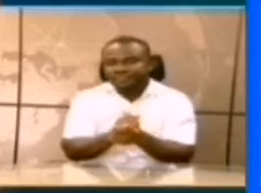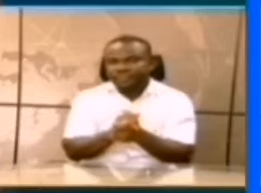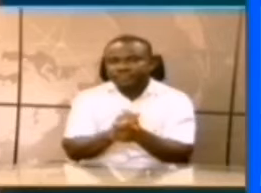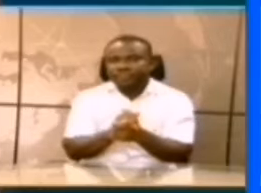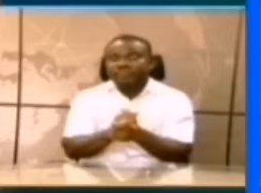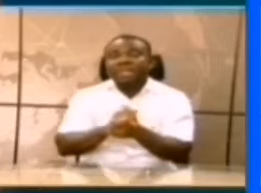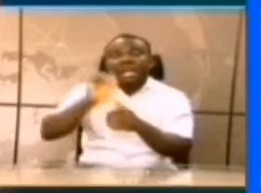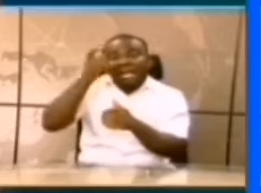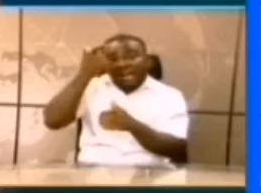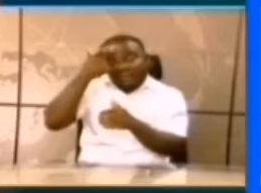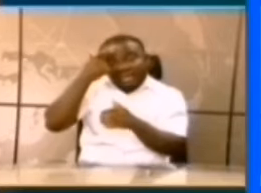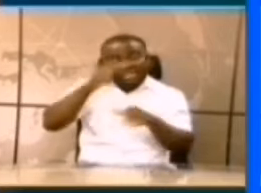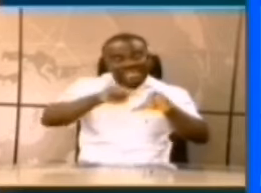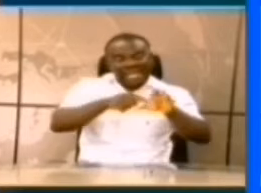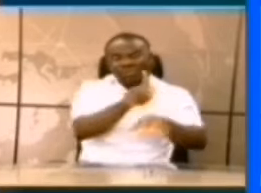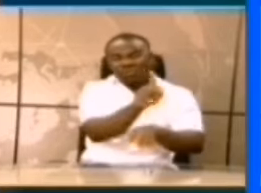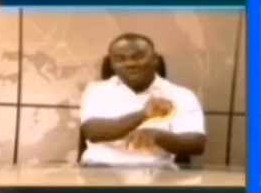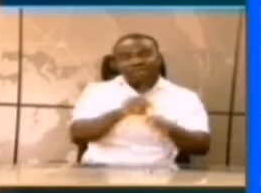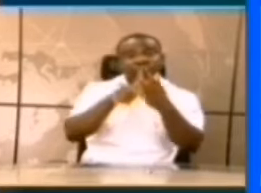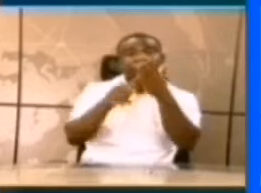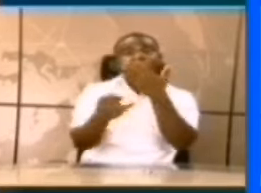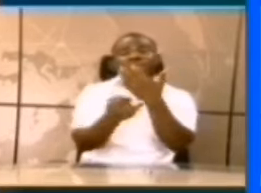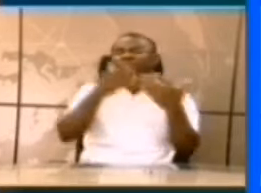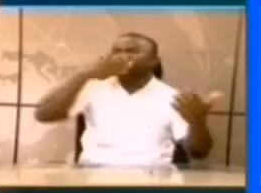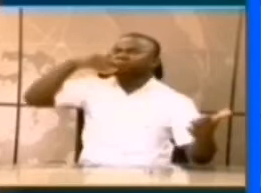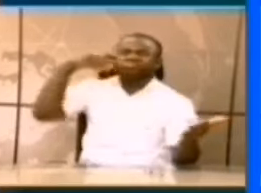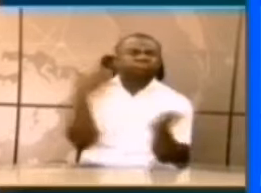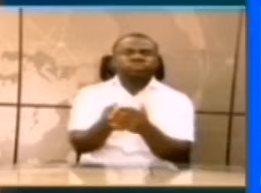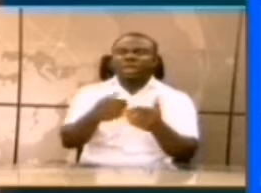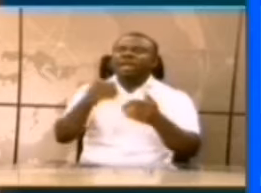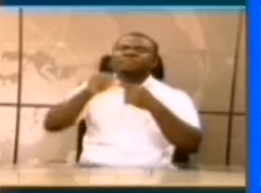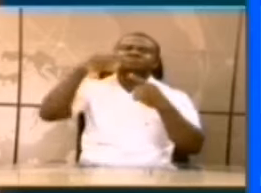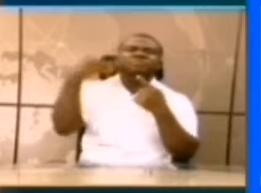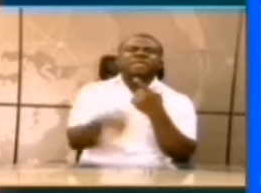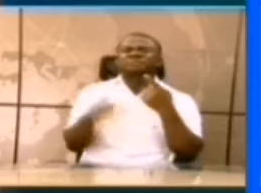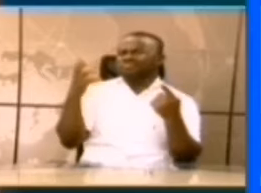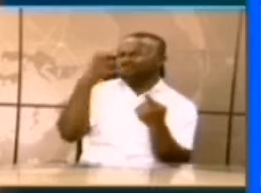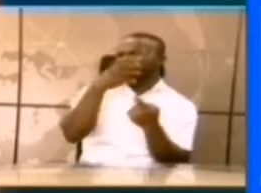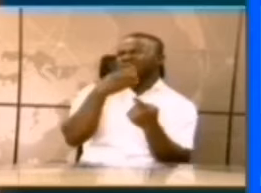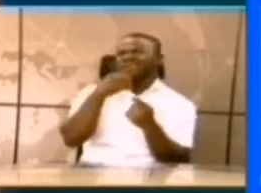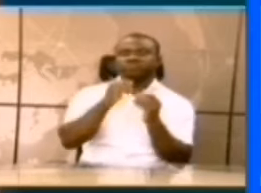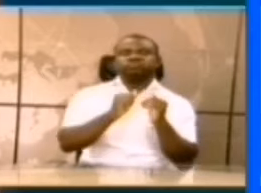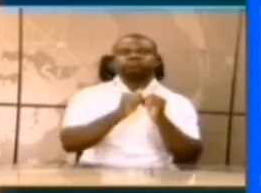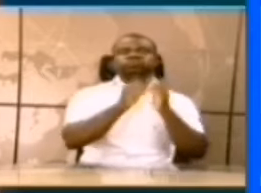Papa Ben Pa, and I buy way as a so come as a year between the and says, see a book, so we.